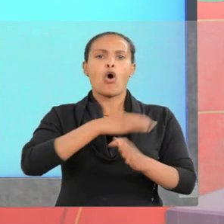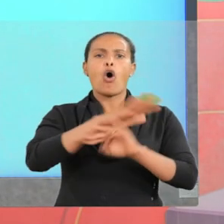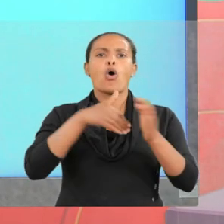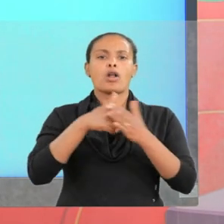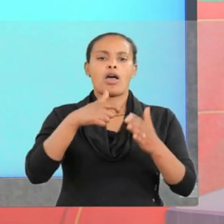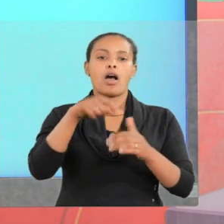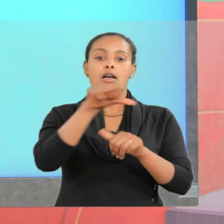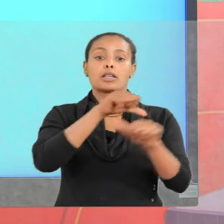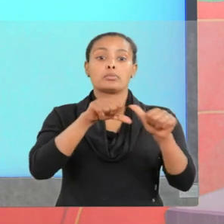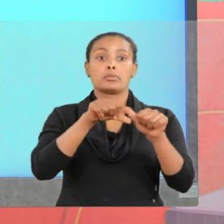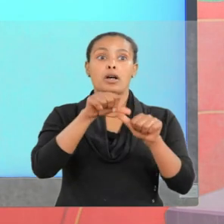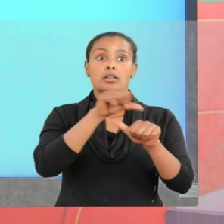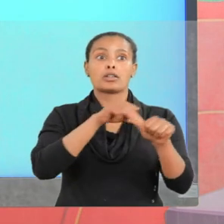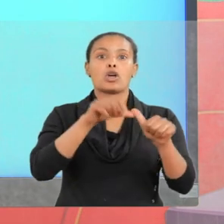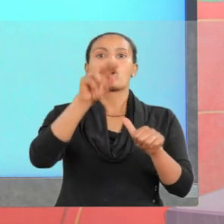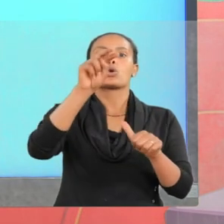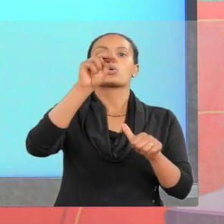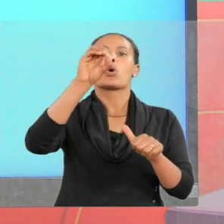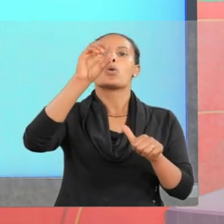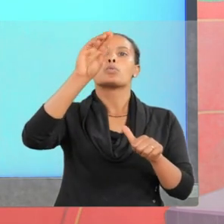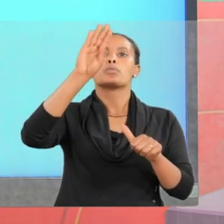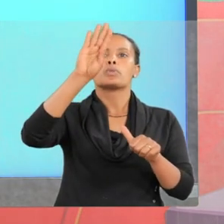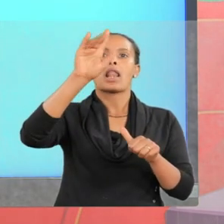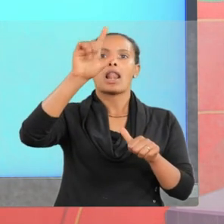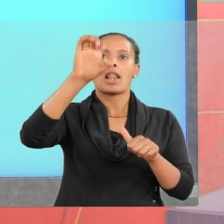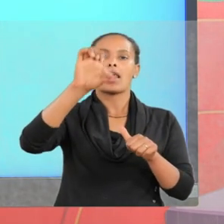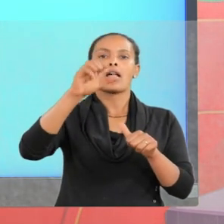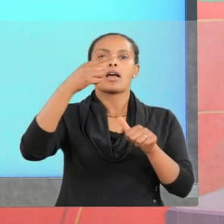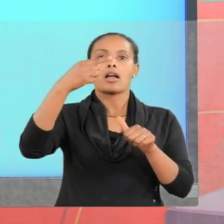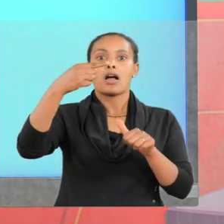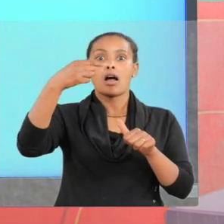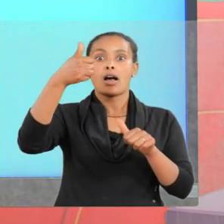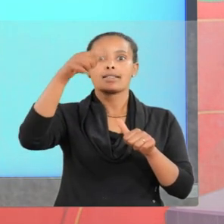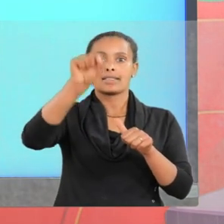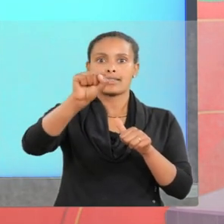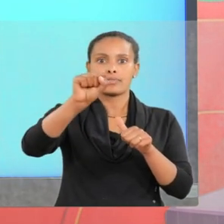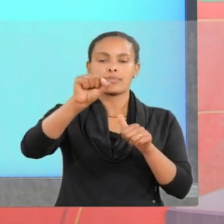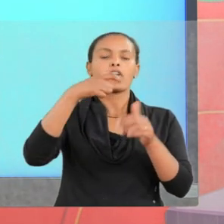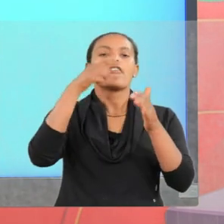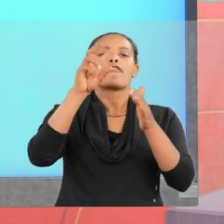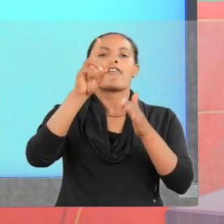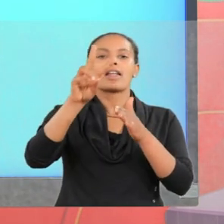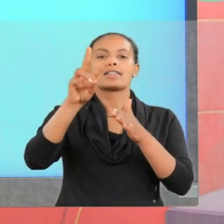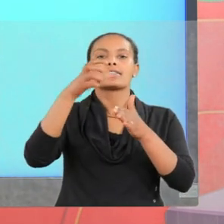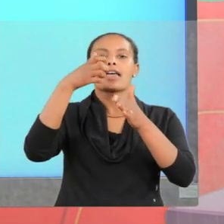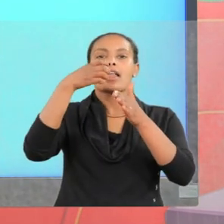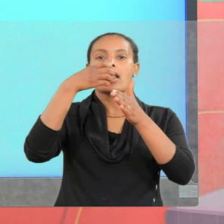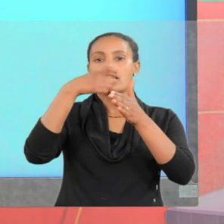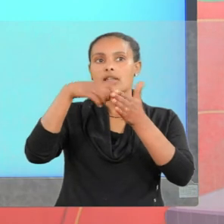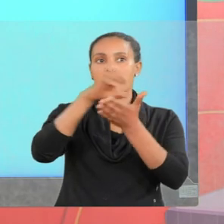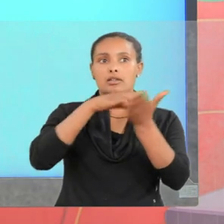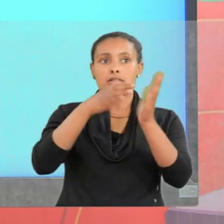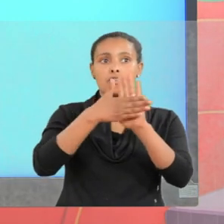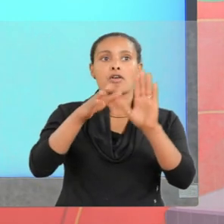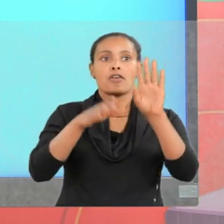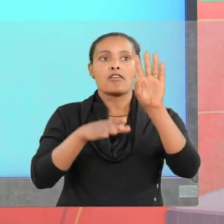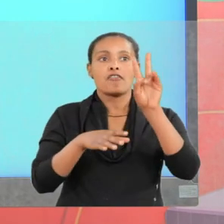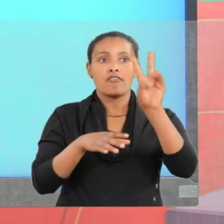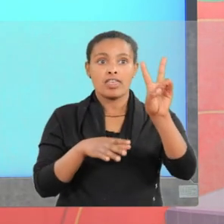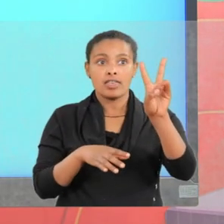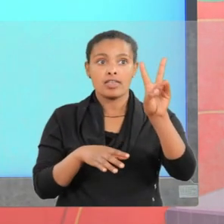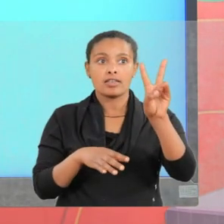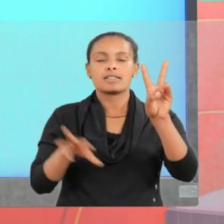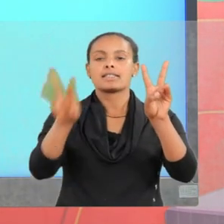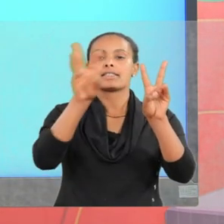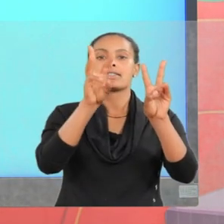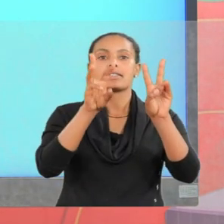atoms tend to have a noble gas electronic configuration. Valence electron, V, the valence electron of sulfur is